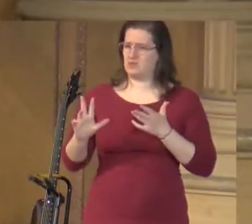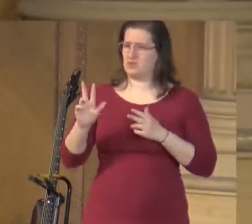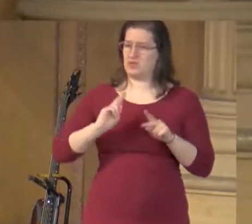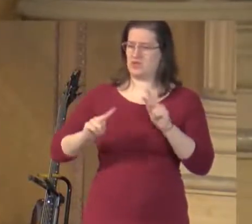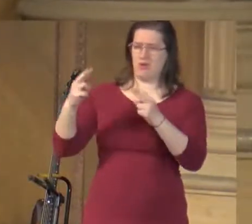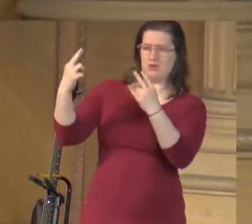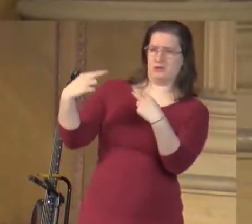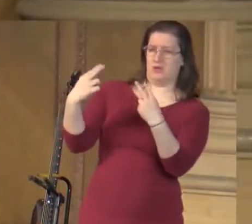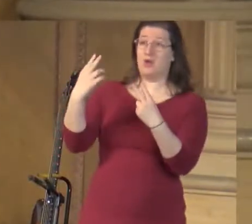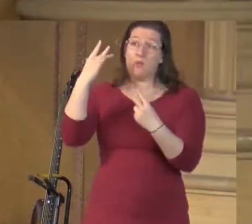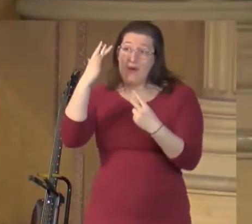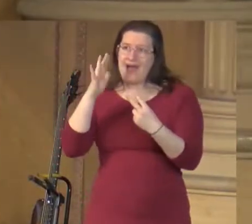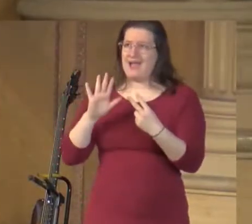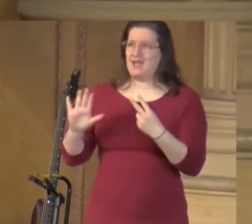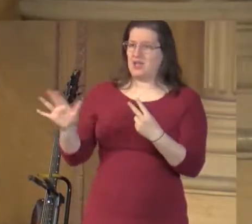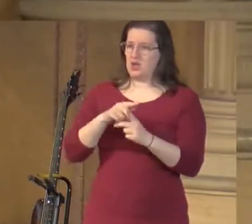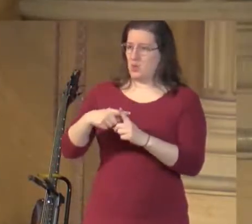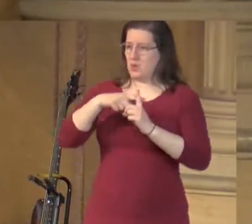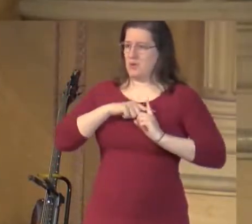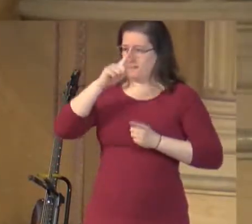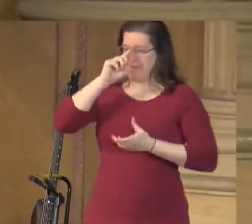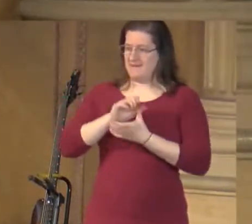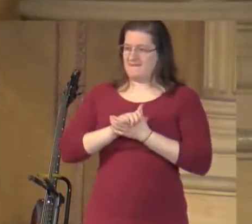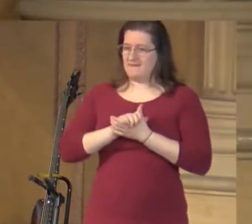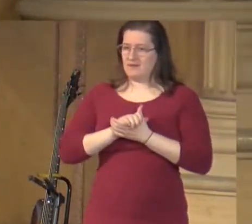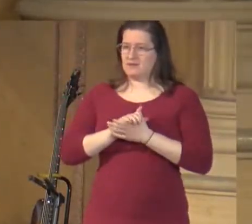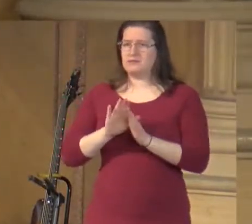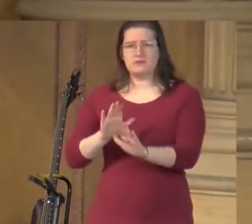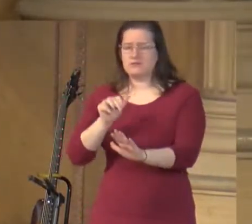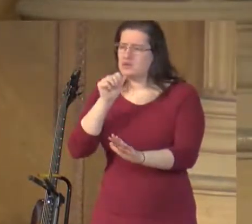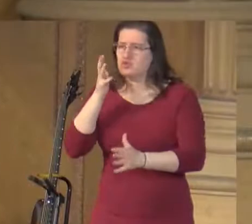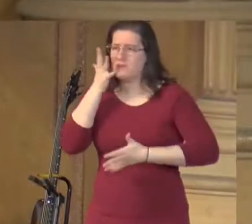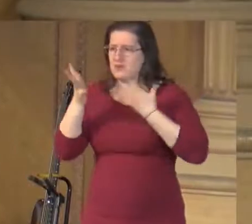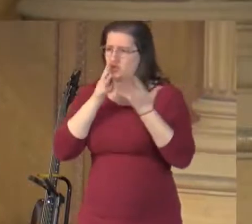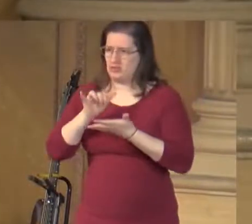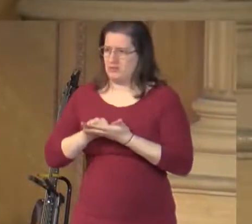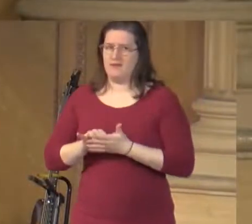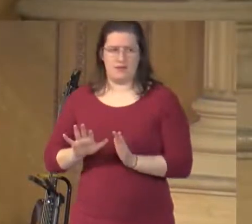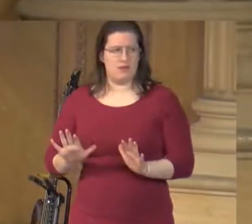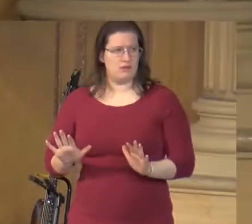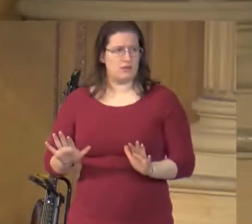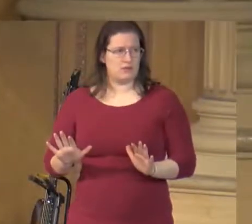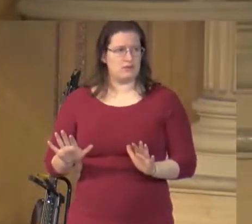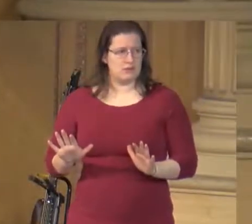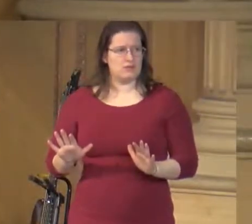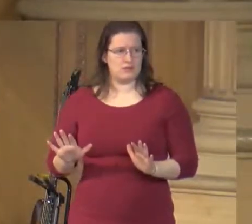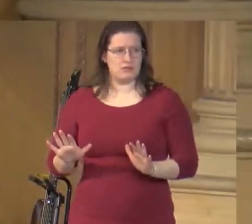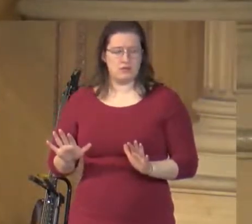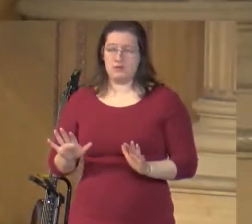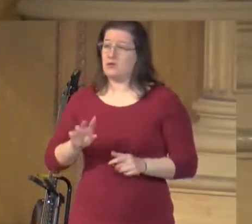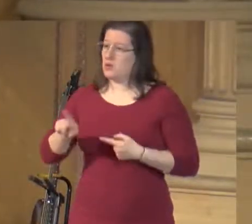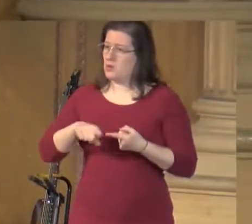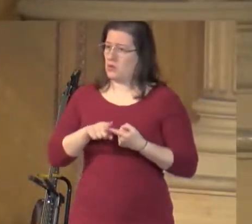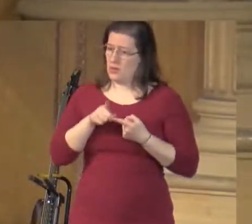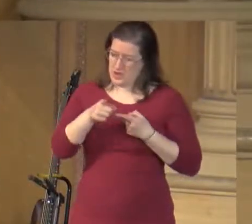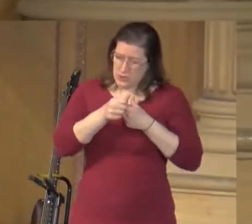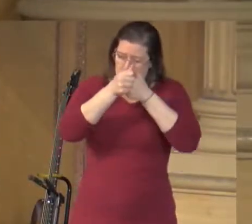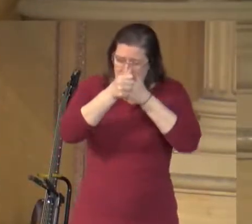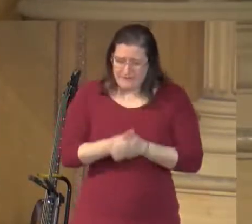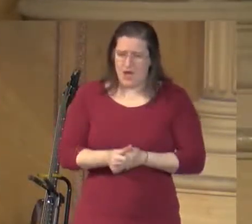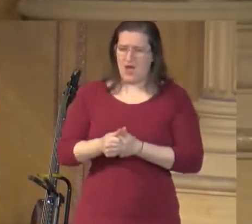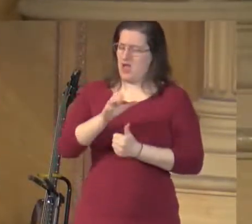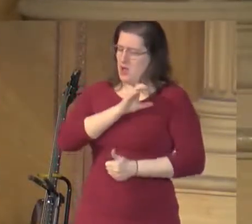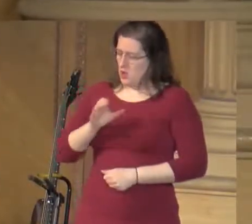poorly as a result of it, he says don't you dare be ashamed for a second. Don't be ashamed that when you're following Christ